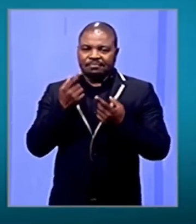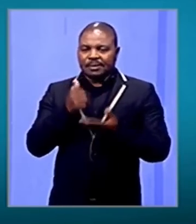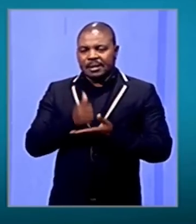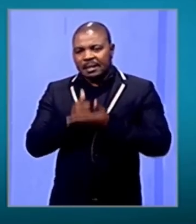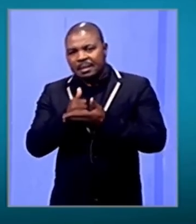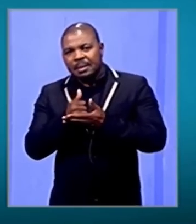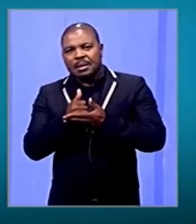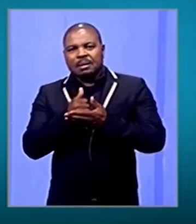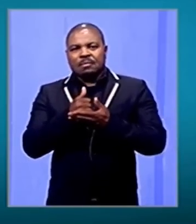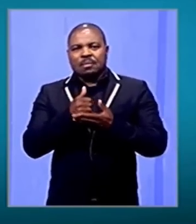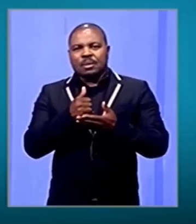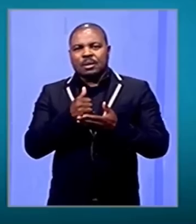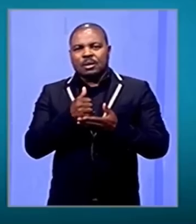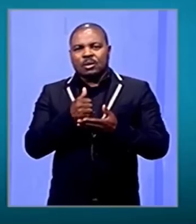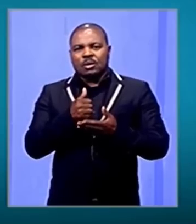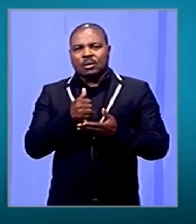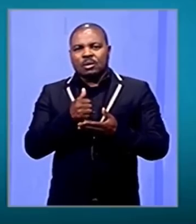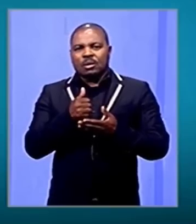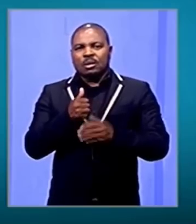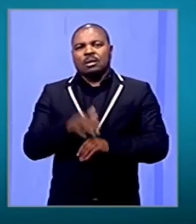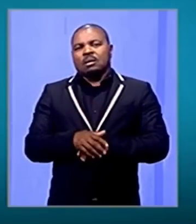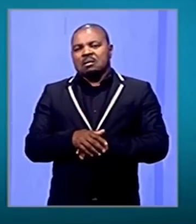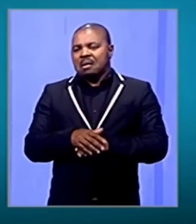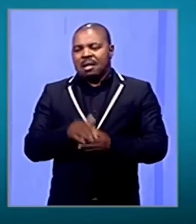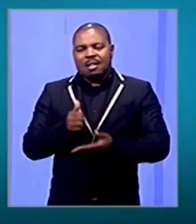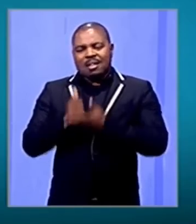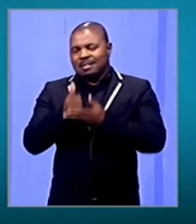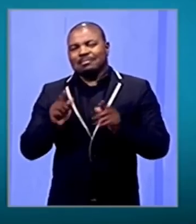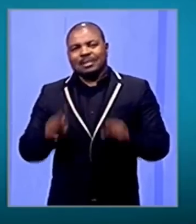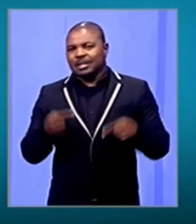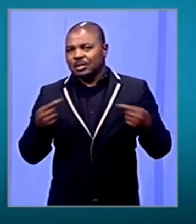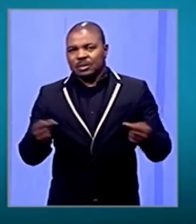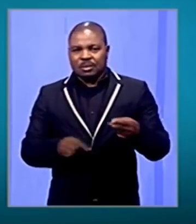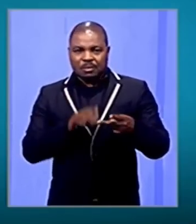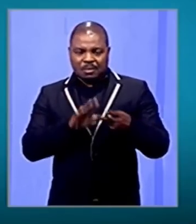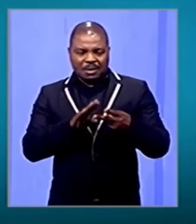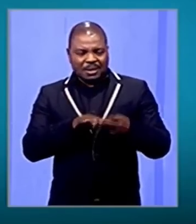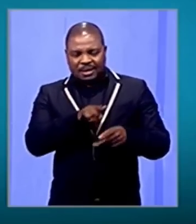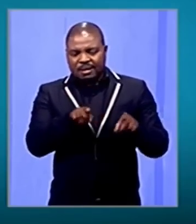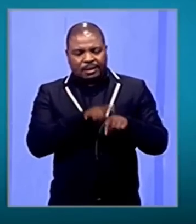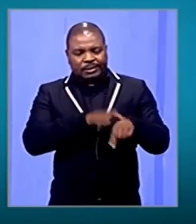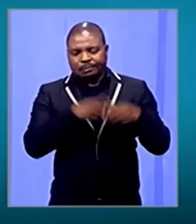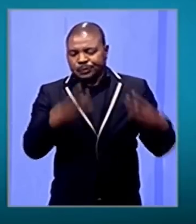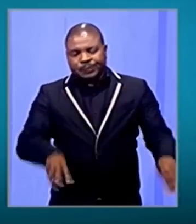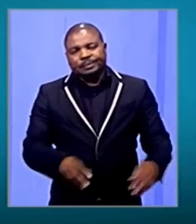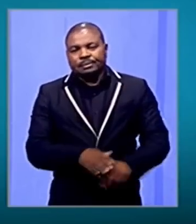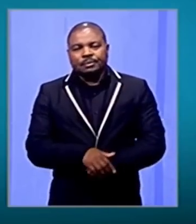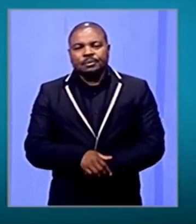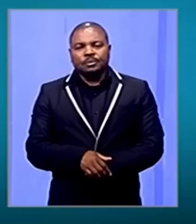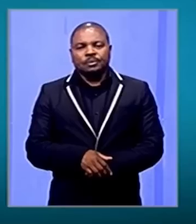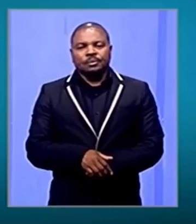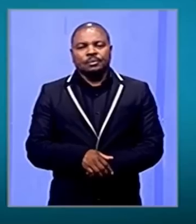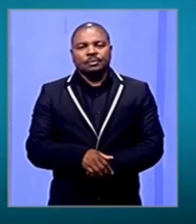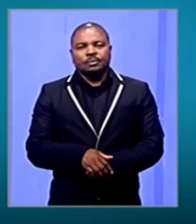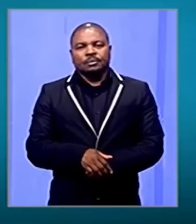mosola a ka se tswele mosola ka sepe, a re bona seo e le tshenyo ya nako.